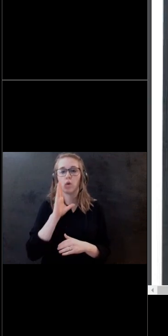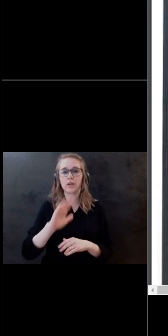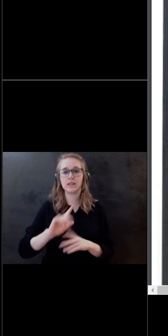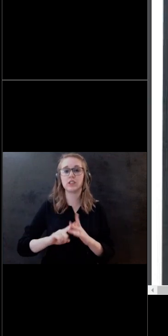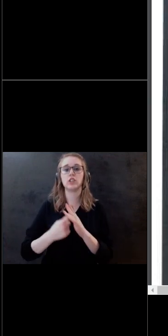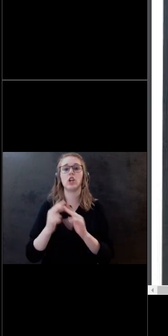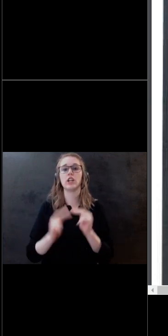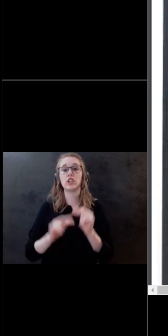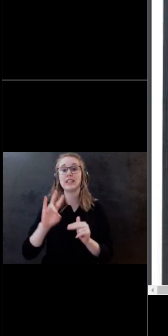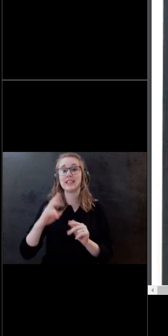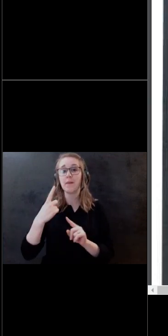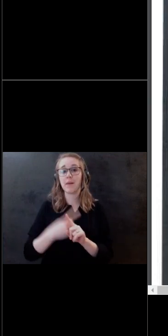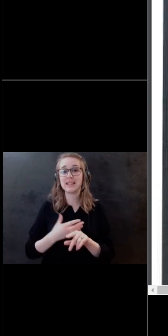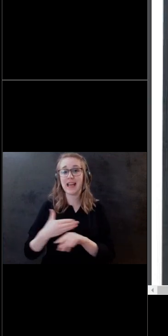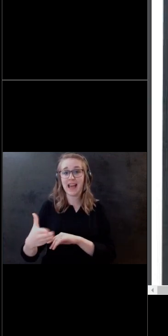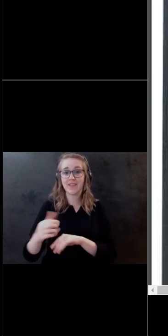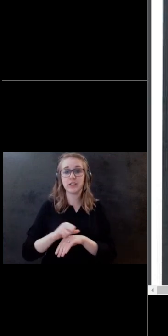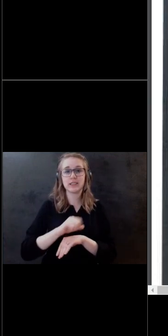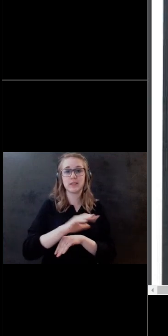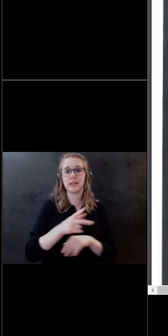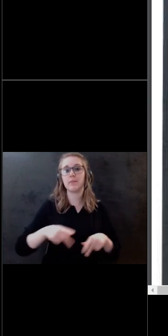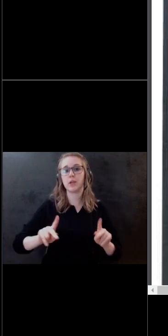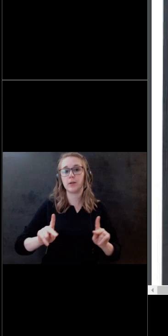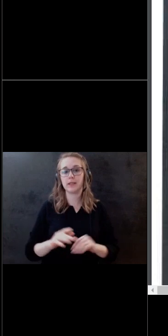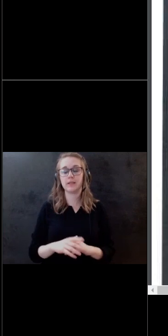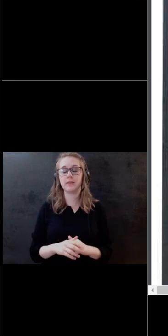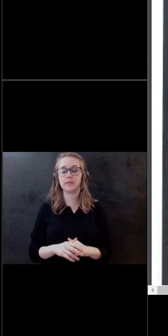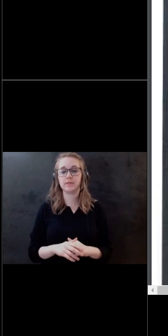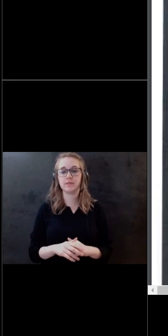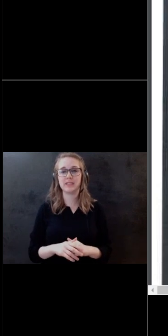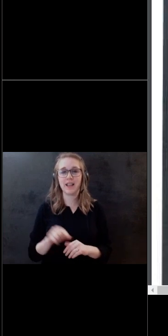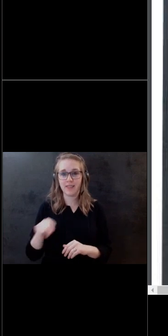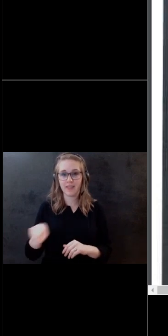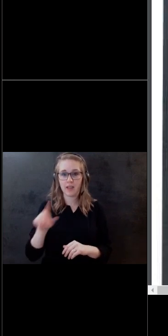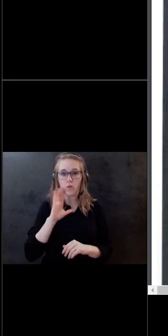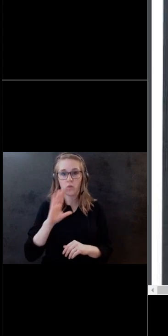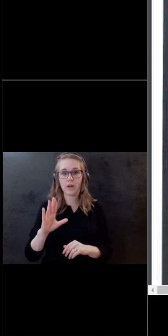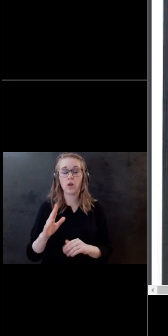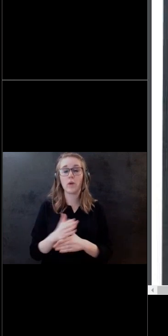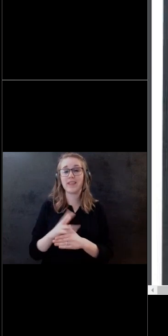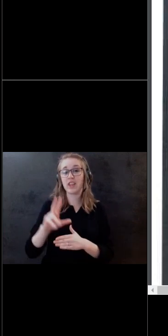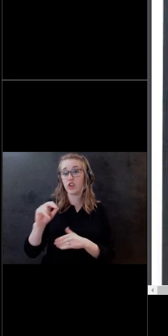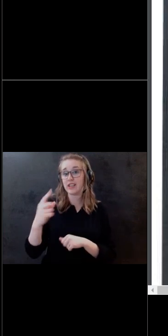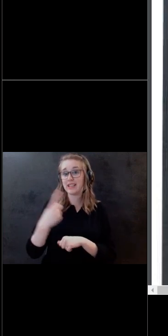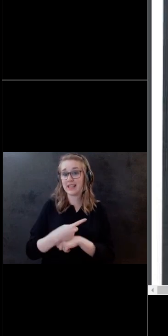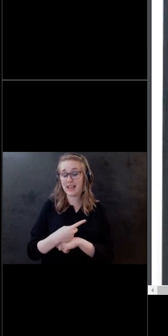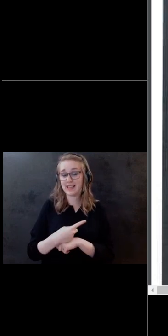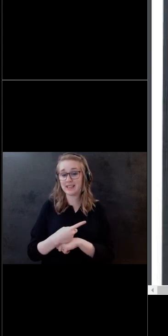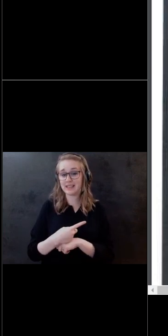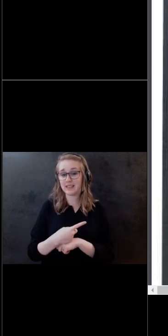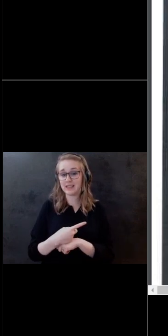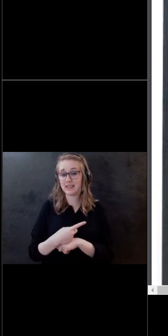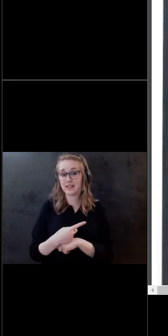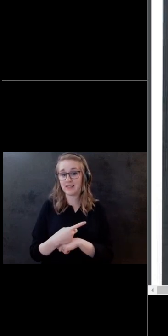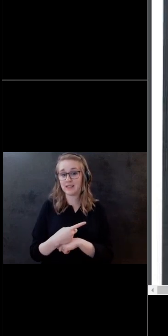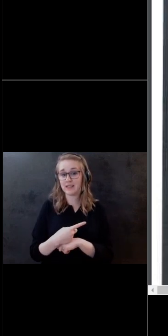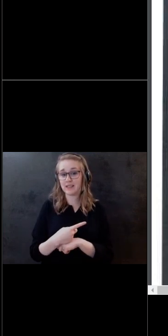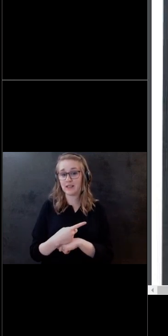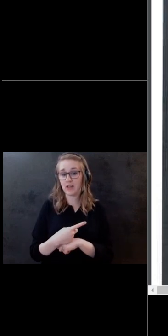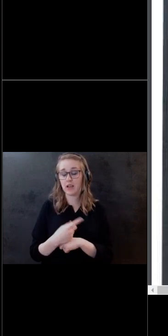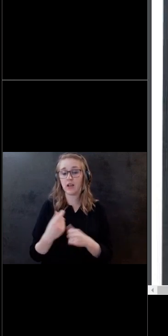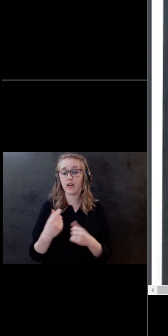construction 7 months after submittal of the permits. They will, within 30 days of the of